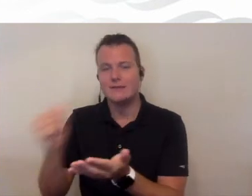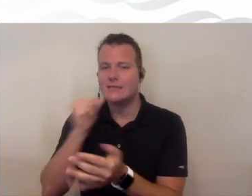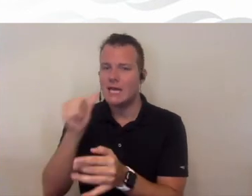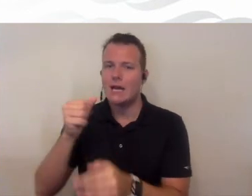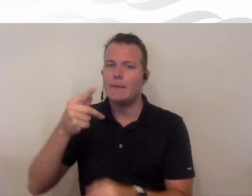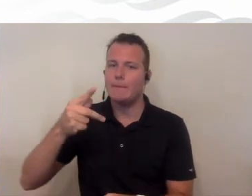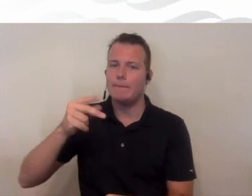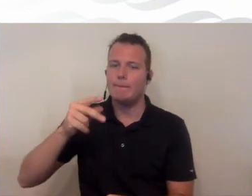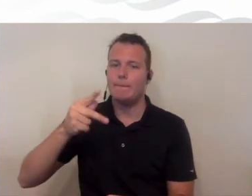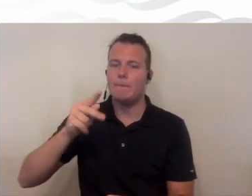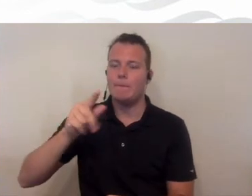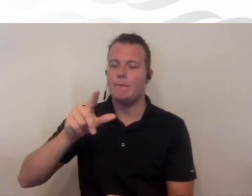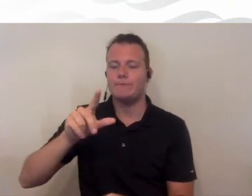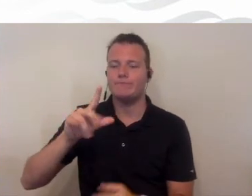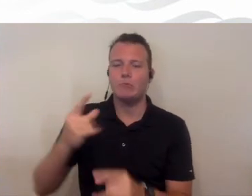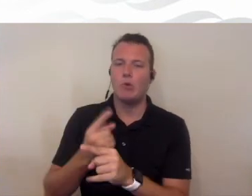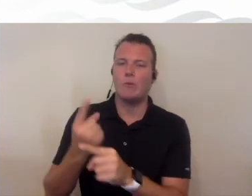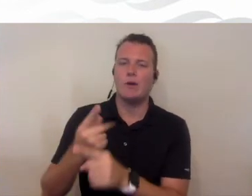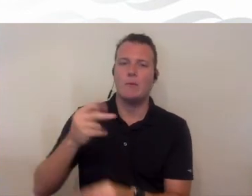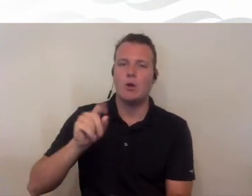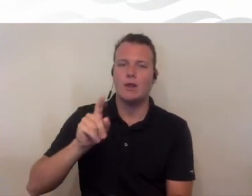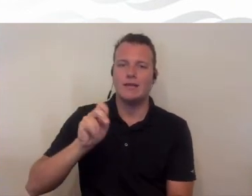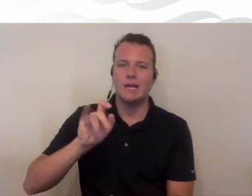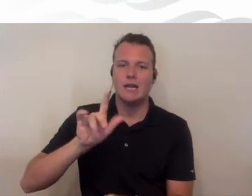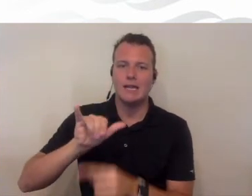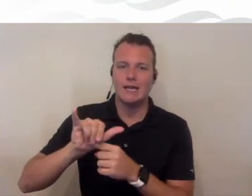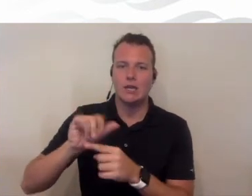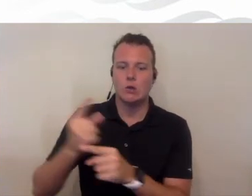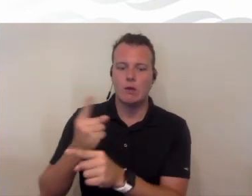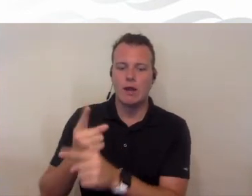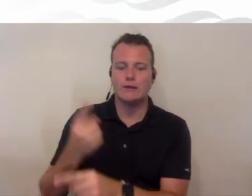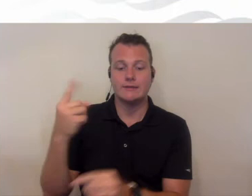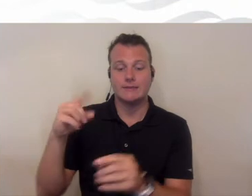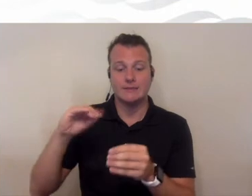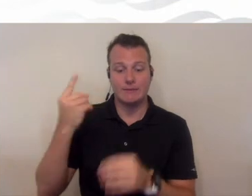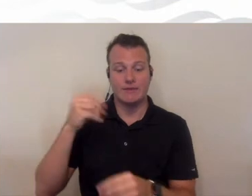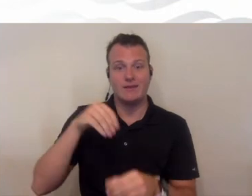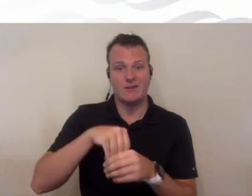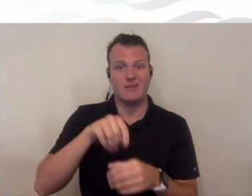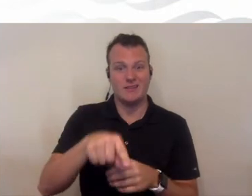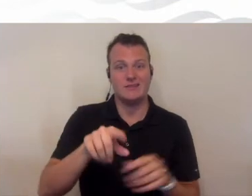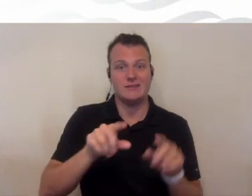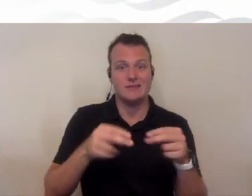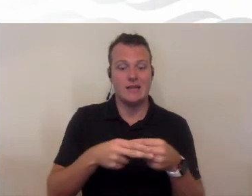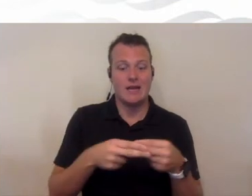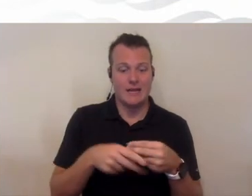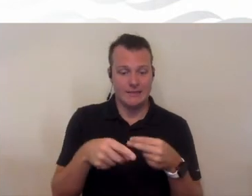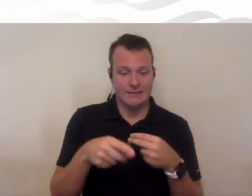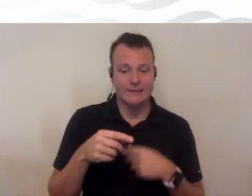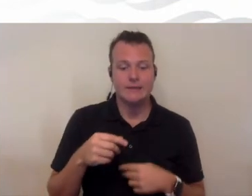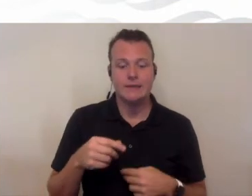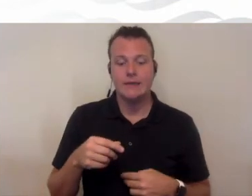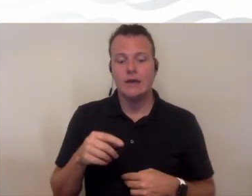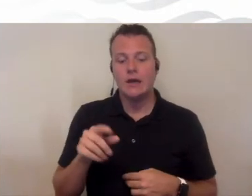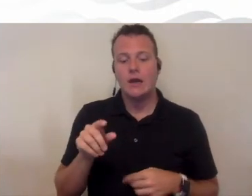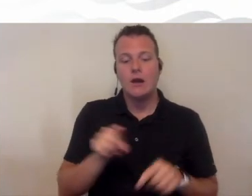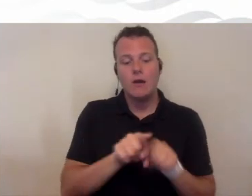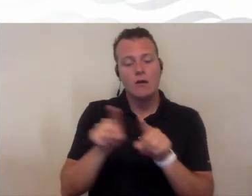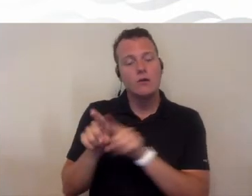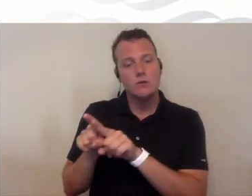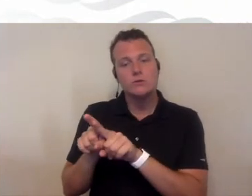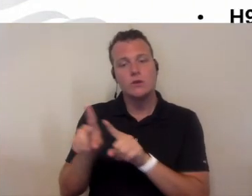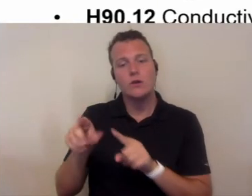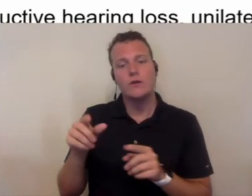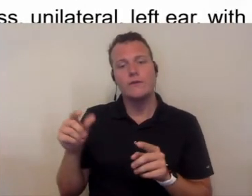correct for us here in the United States, including something on this slide. So, and also there's a few words that